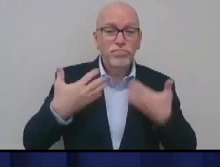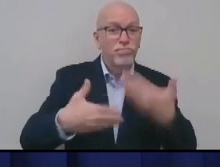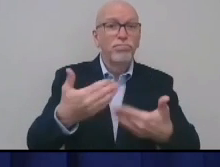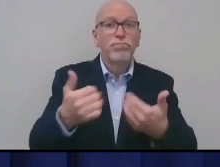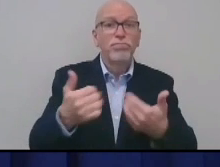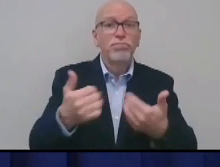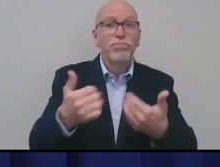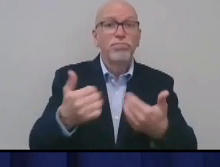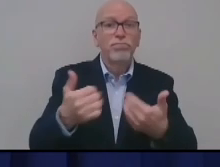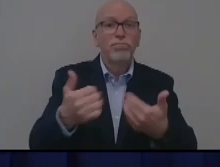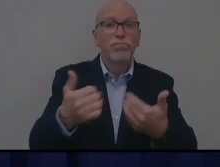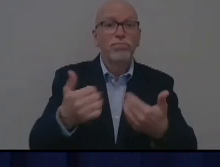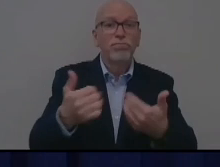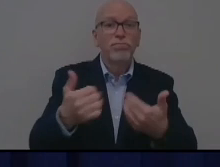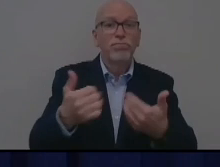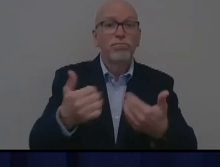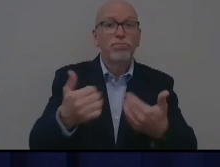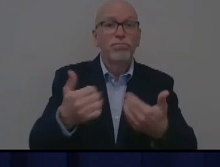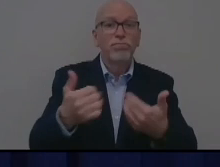every eligible